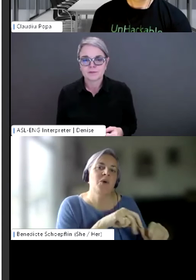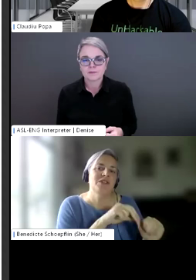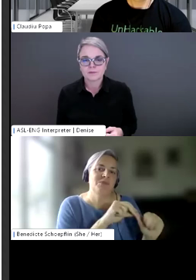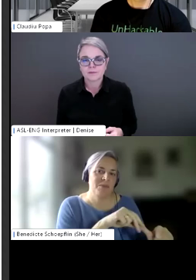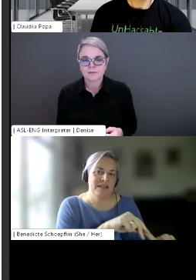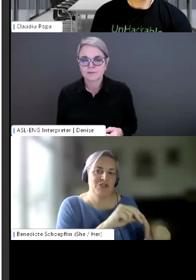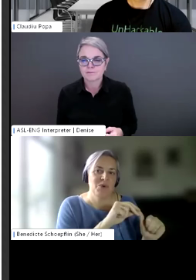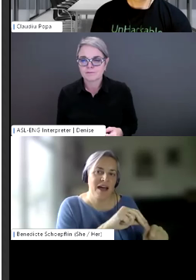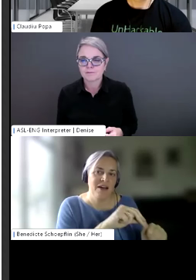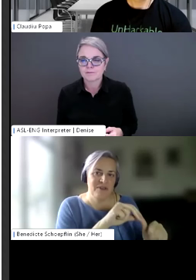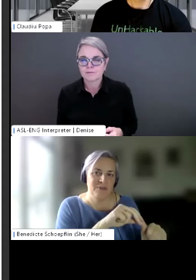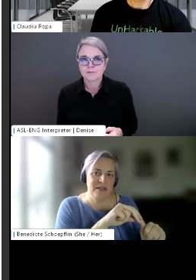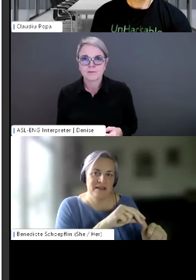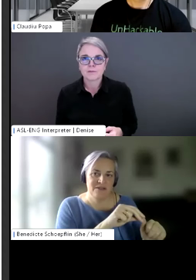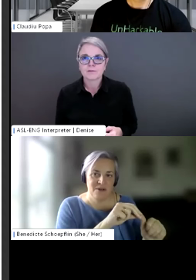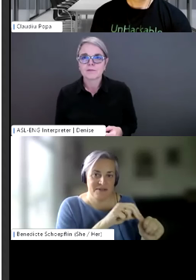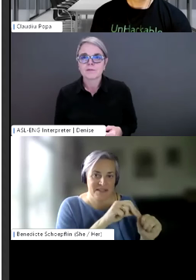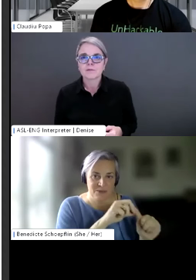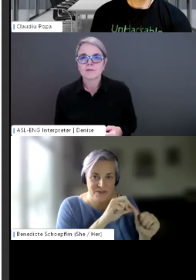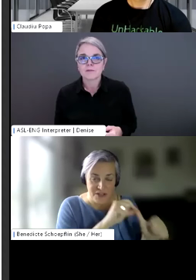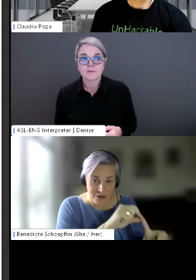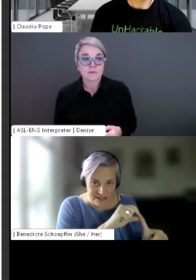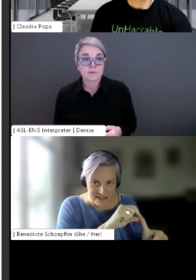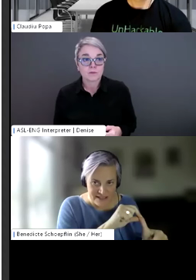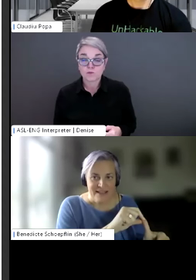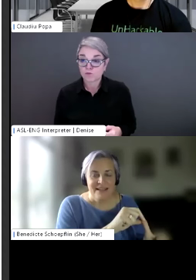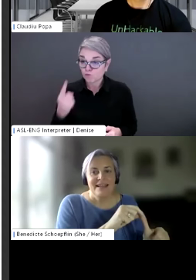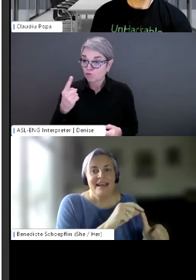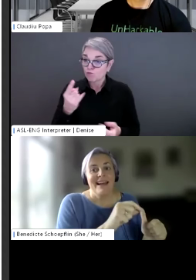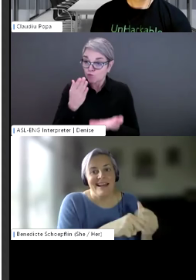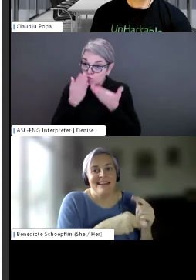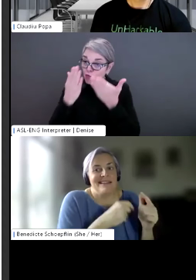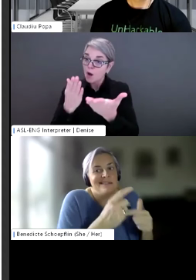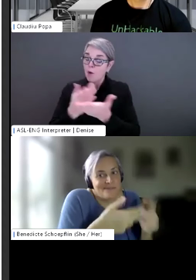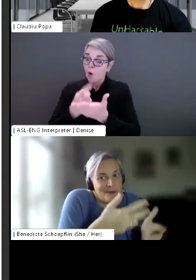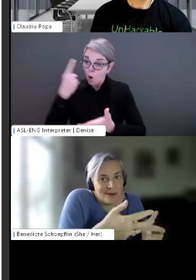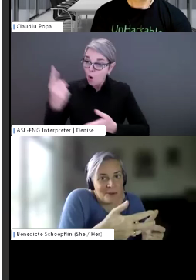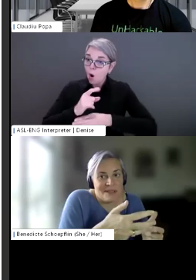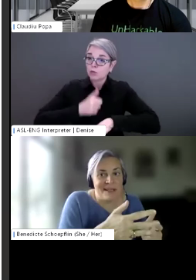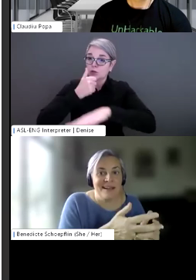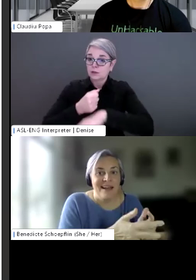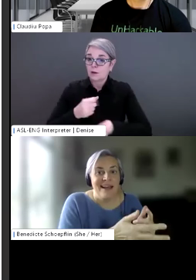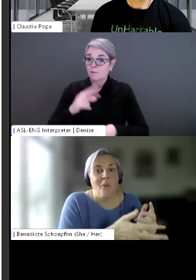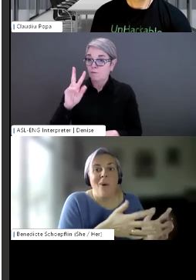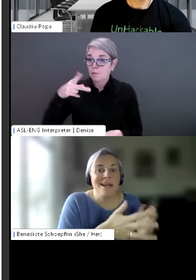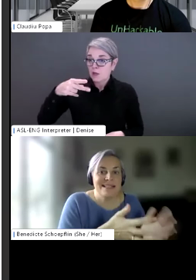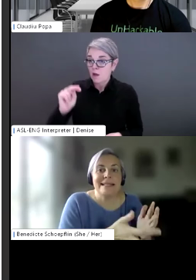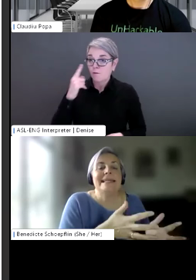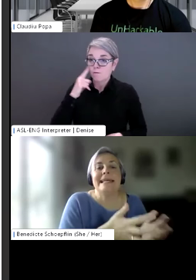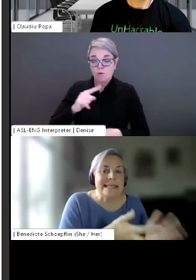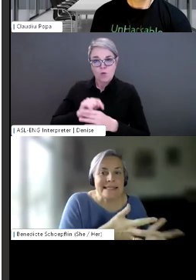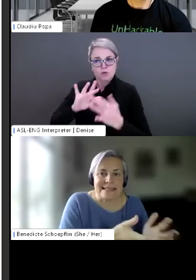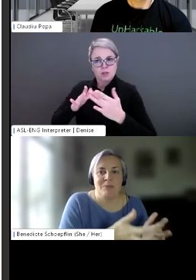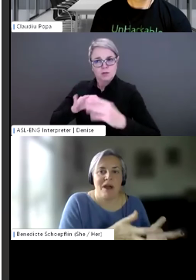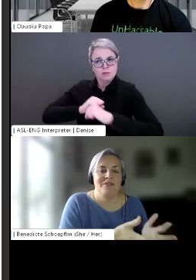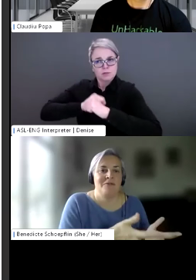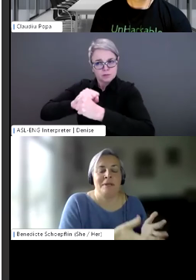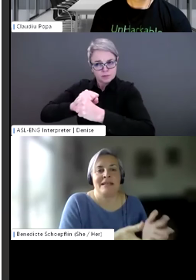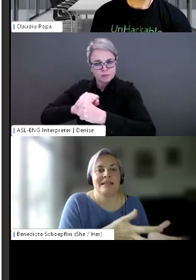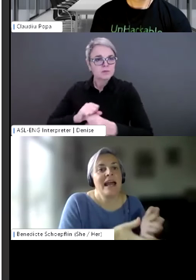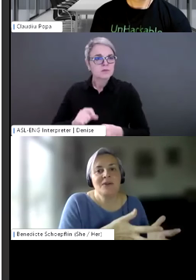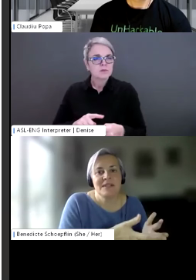it always recommended to have VPN to have cybersecurity? And then the follow-up being, what exactly is a